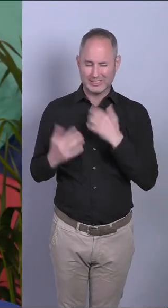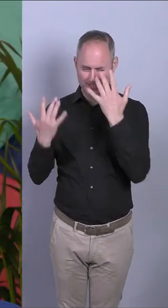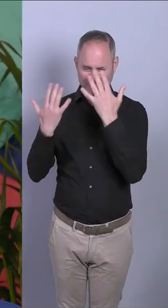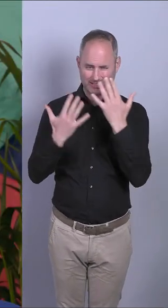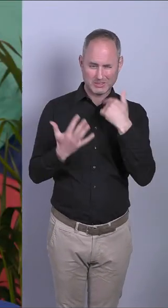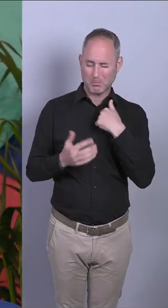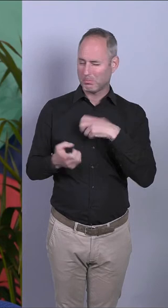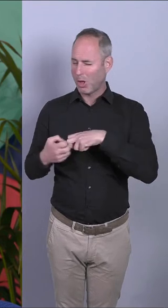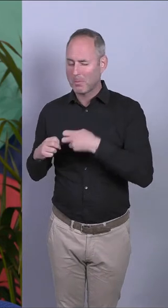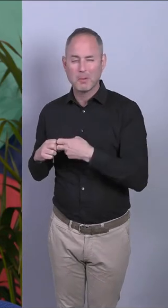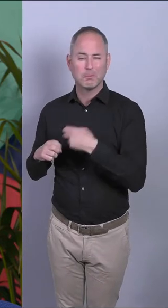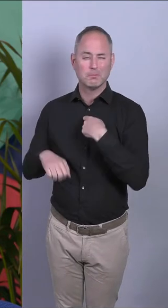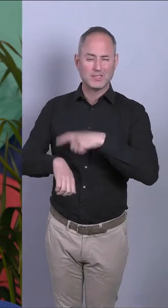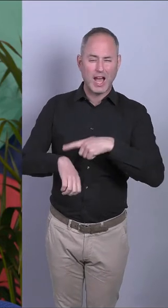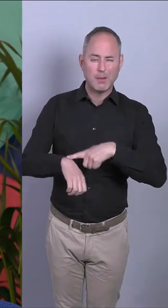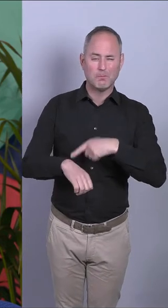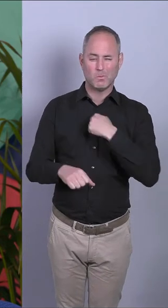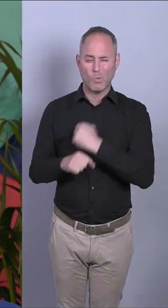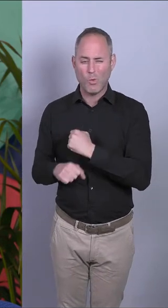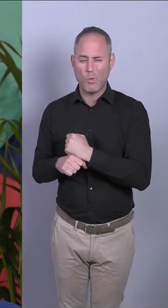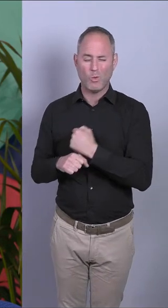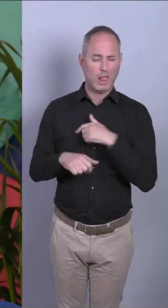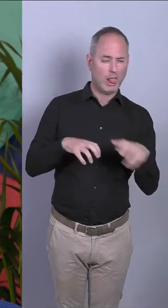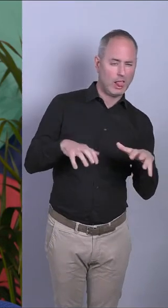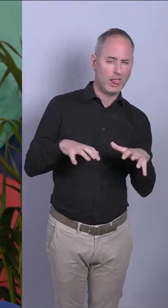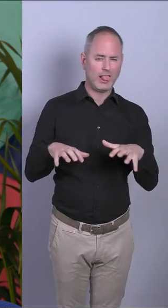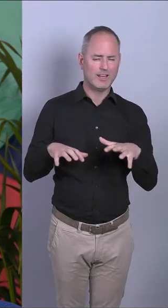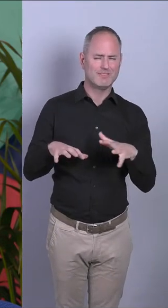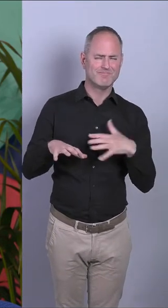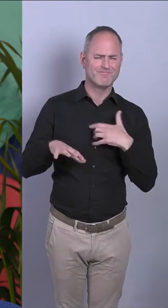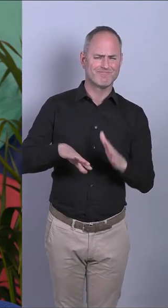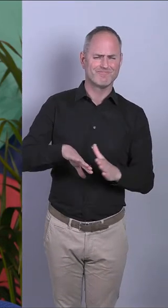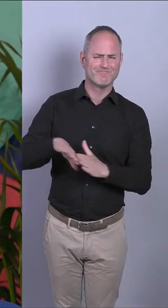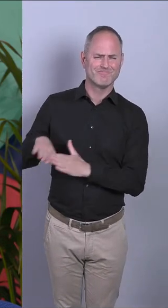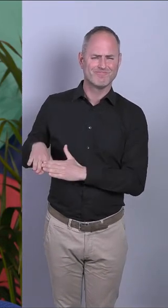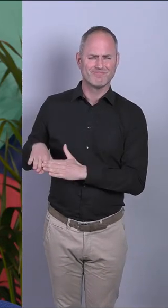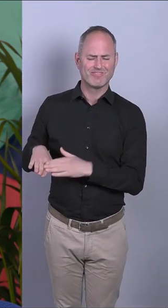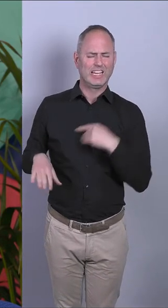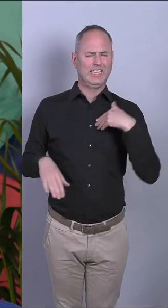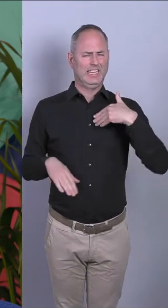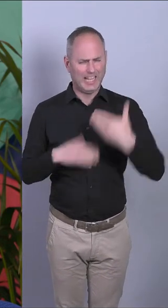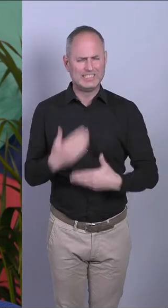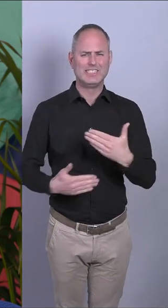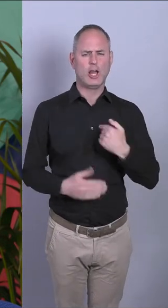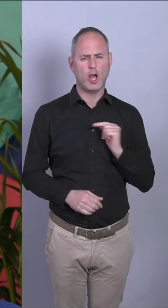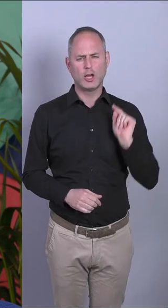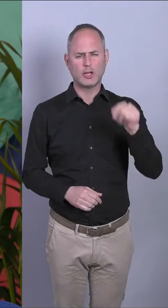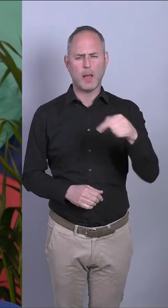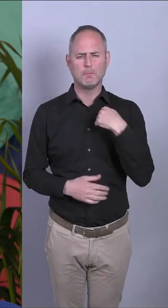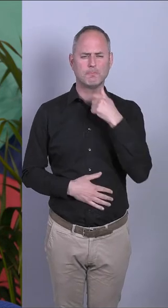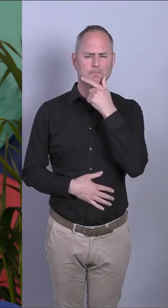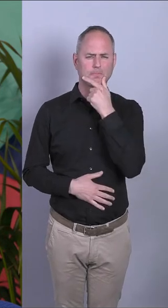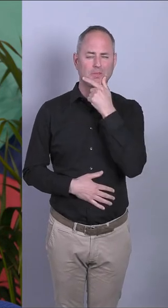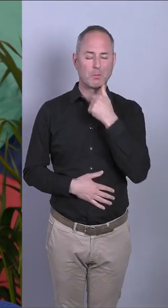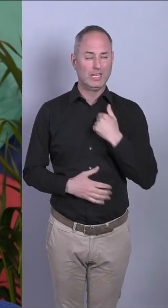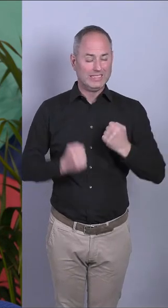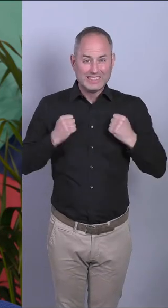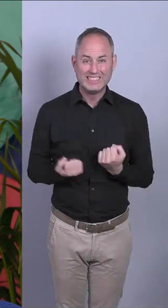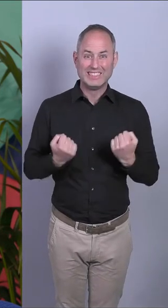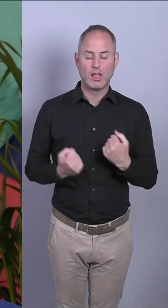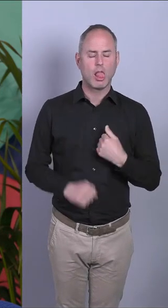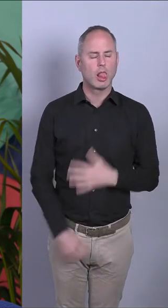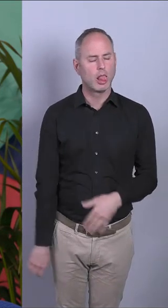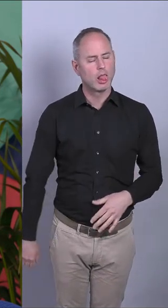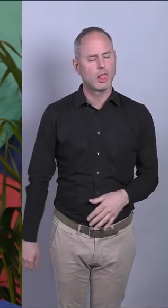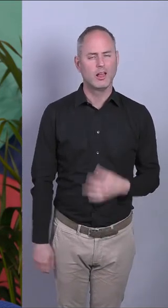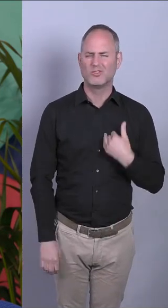I'm telling my private problems, and the next day I just went back to the sports studio, to the gym. I hate